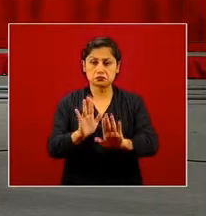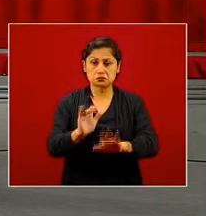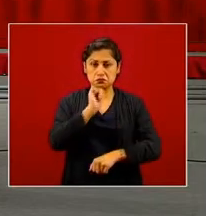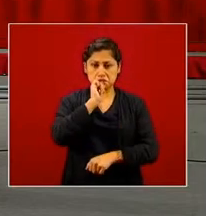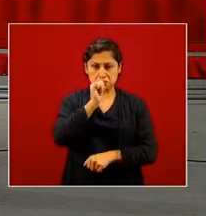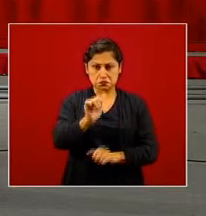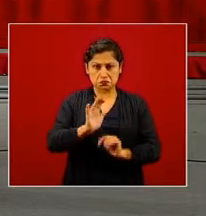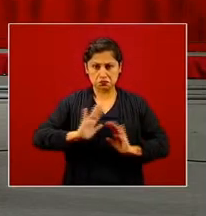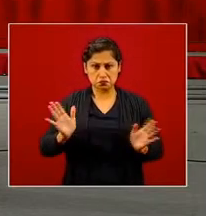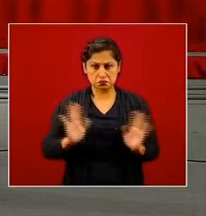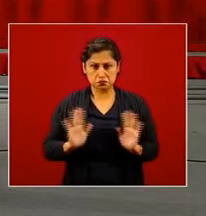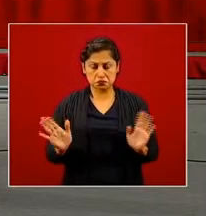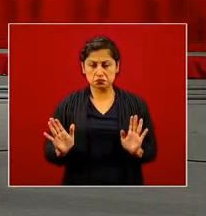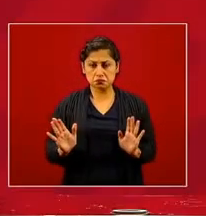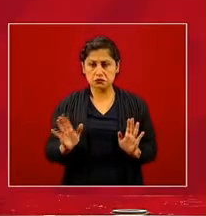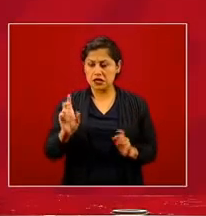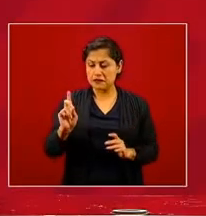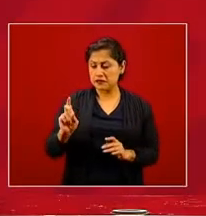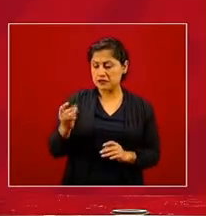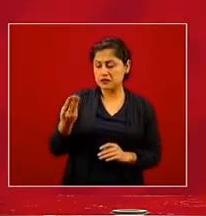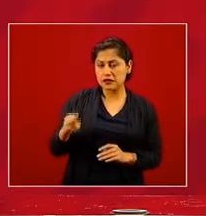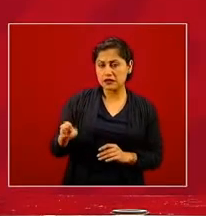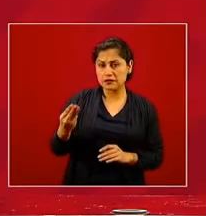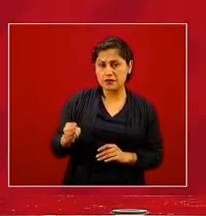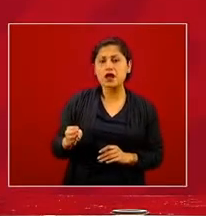my point of view is that we are not celebrating anything